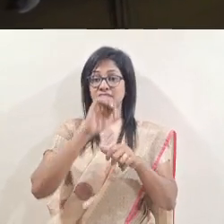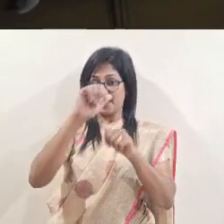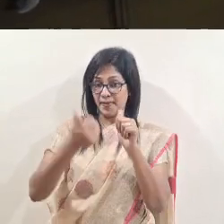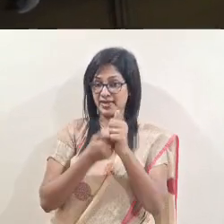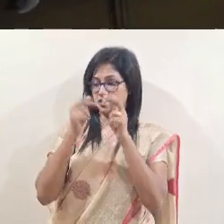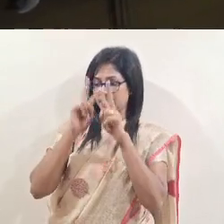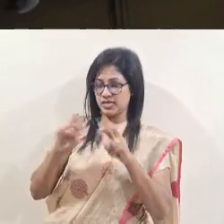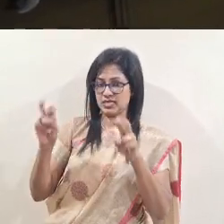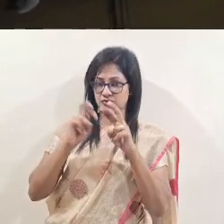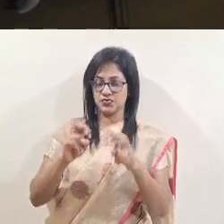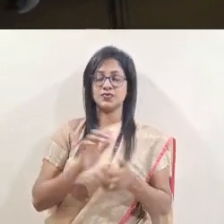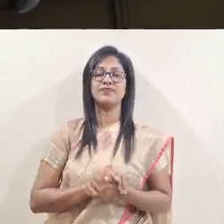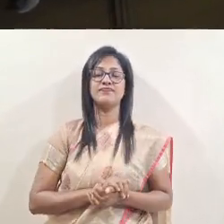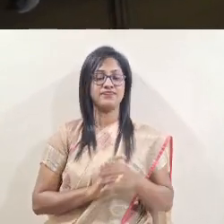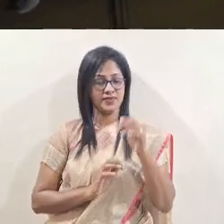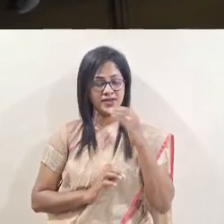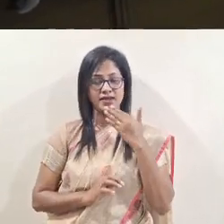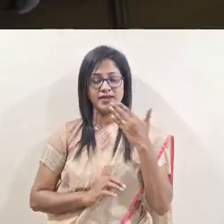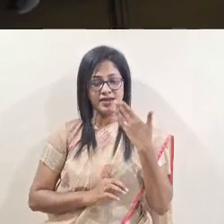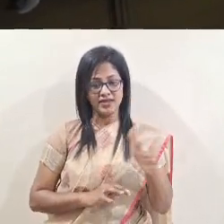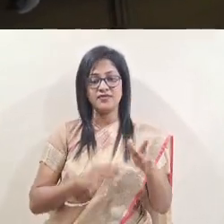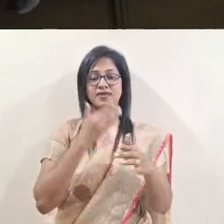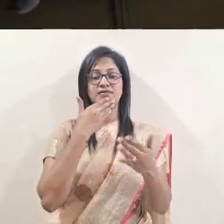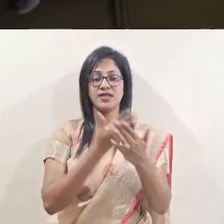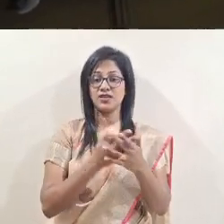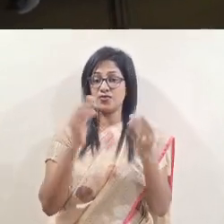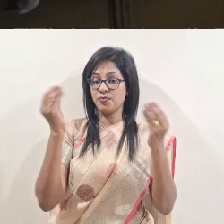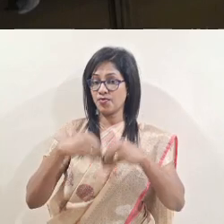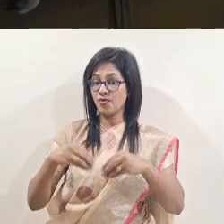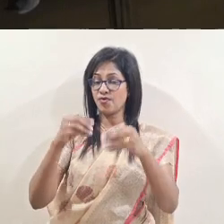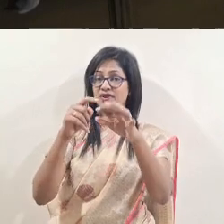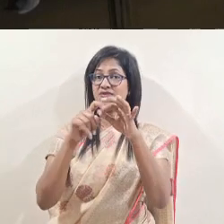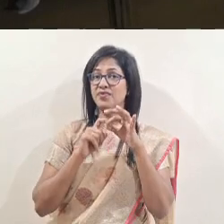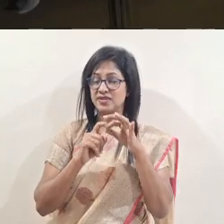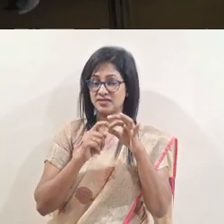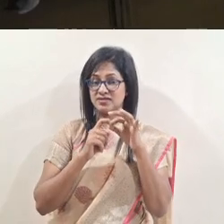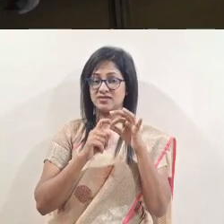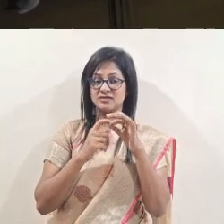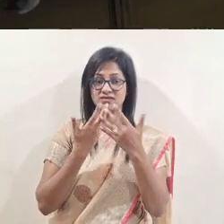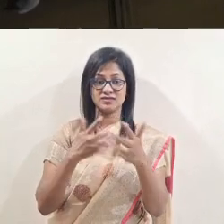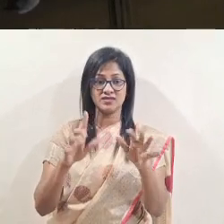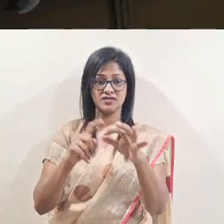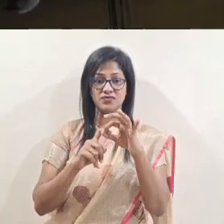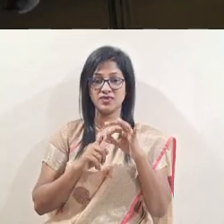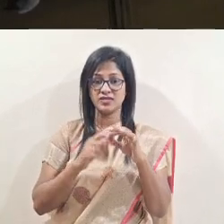Anyway, thank you. And anybody else wants to raise any questions?